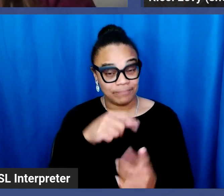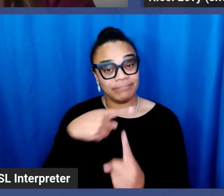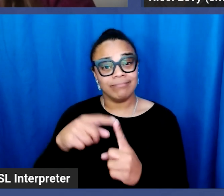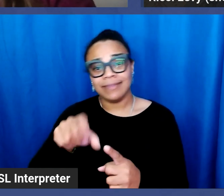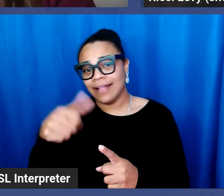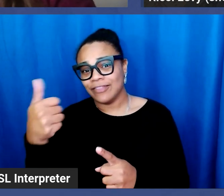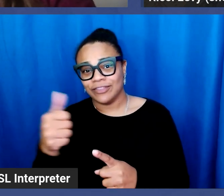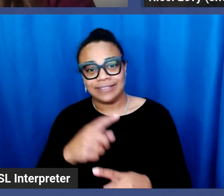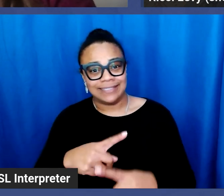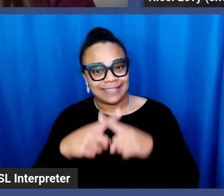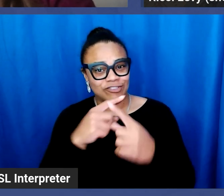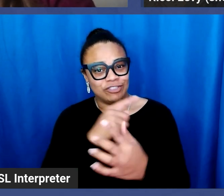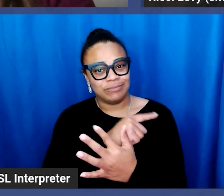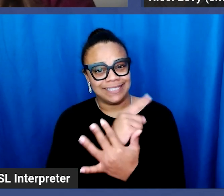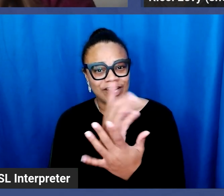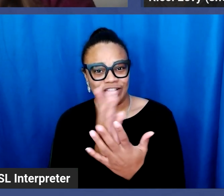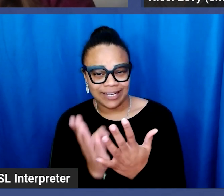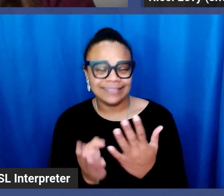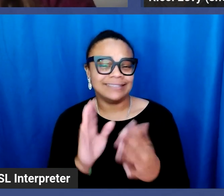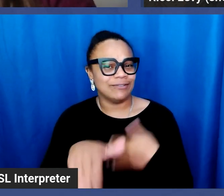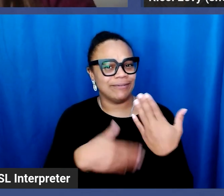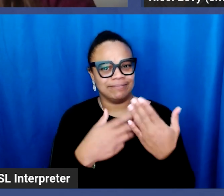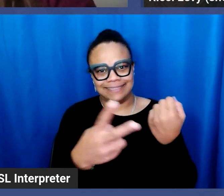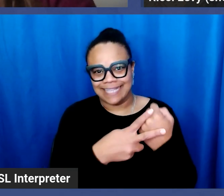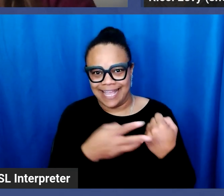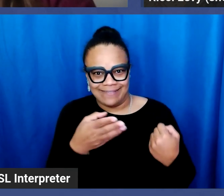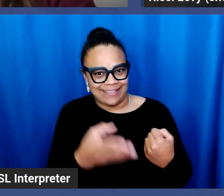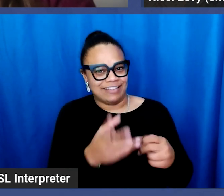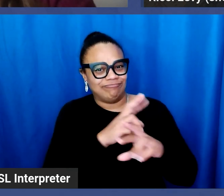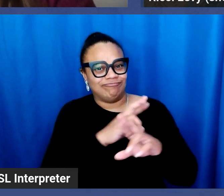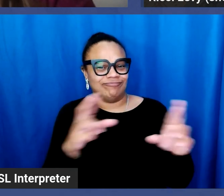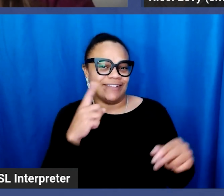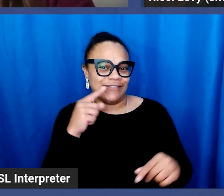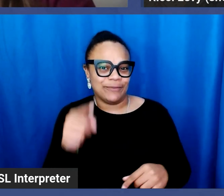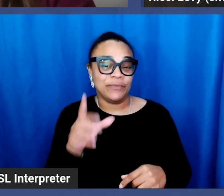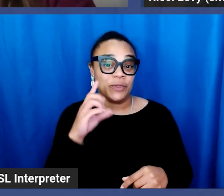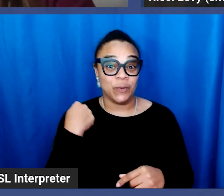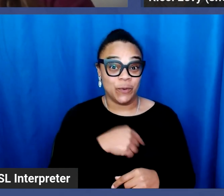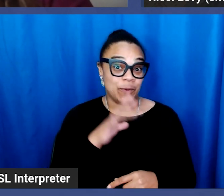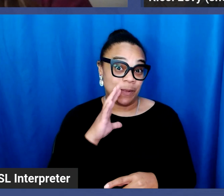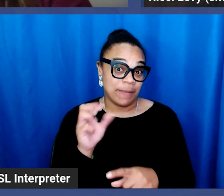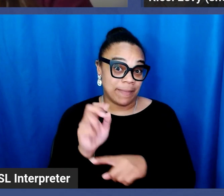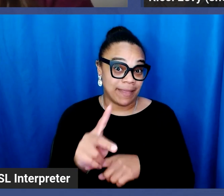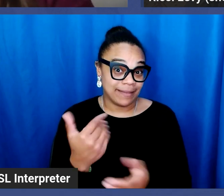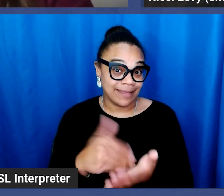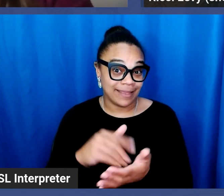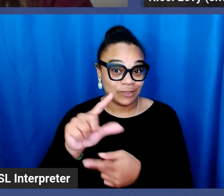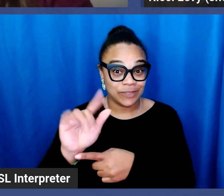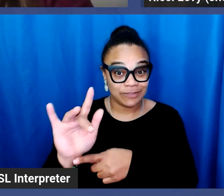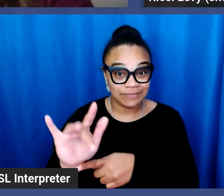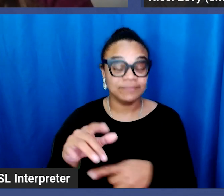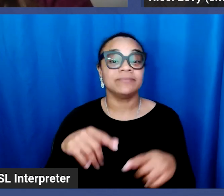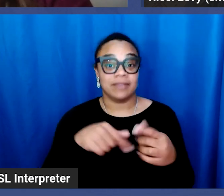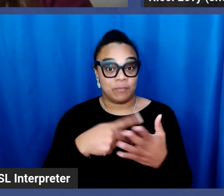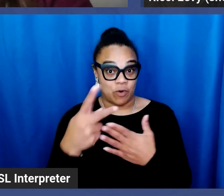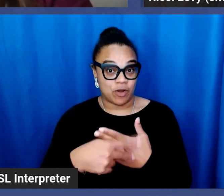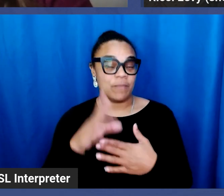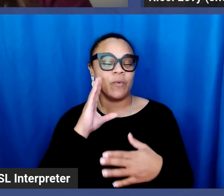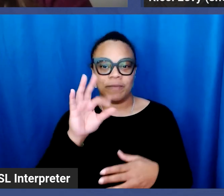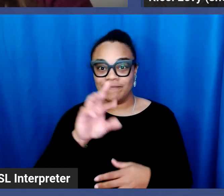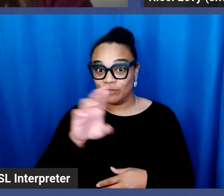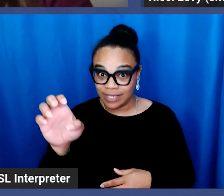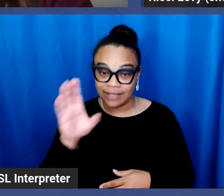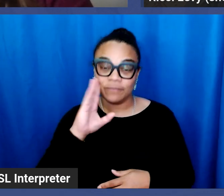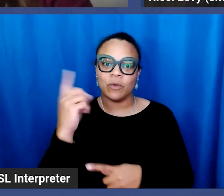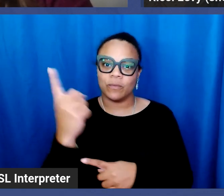series. They're saved in a playlist for you. We will be returning in 2025. These programs will remain free to watch. They will always